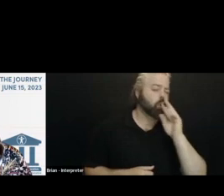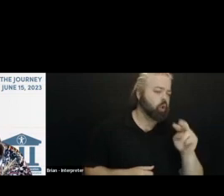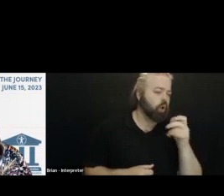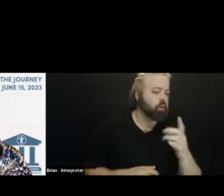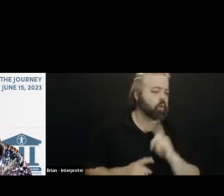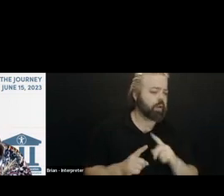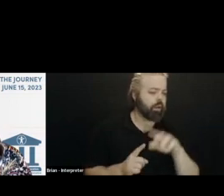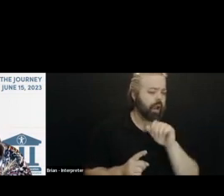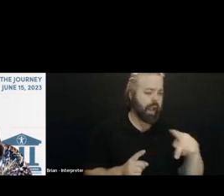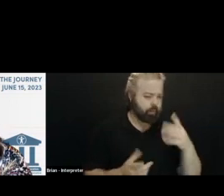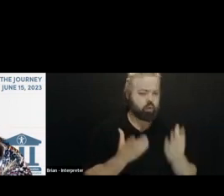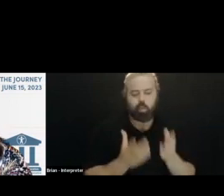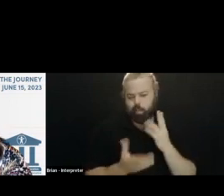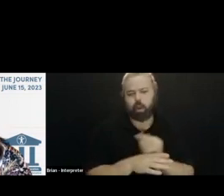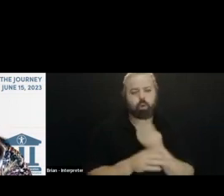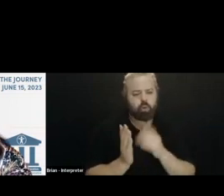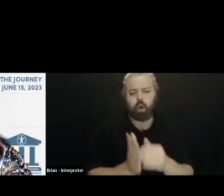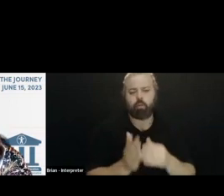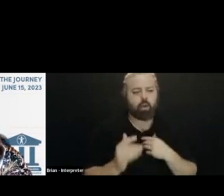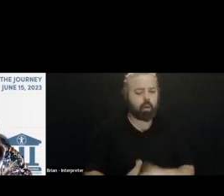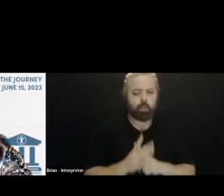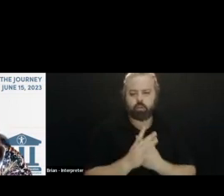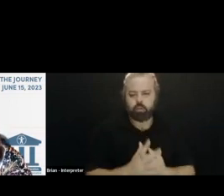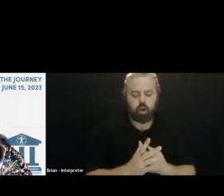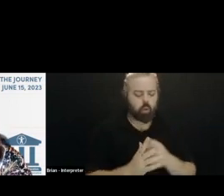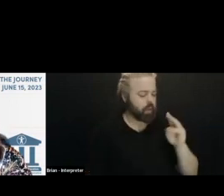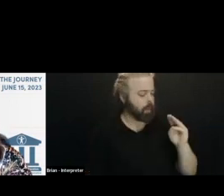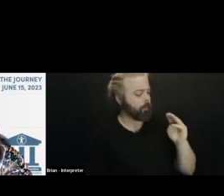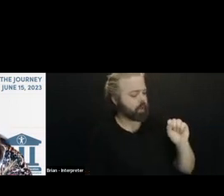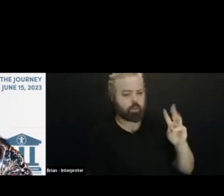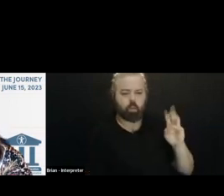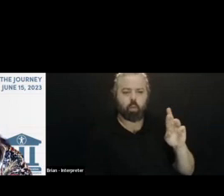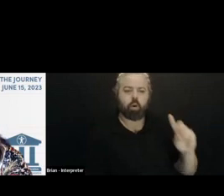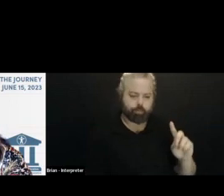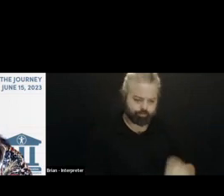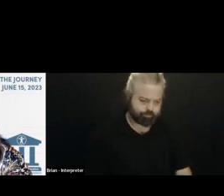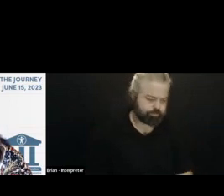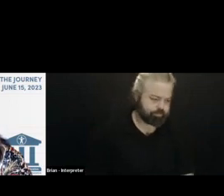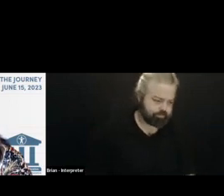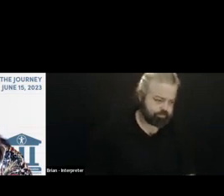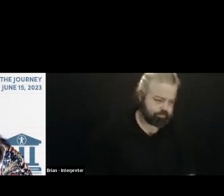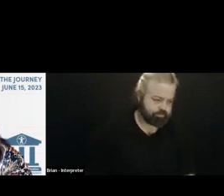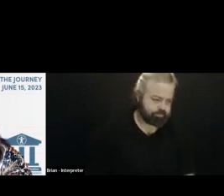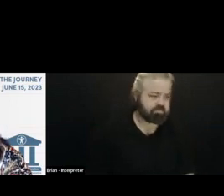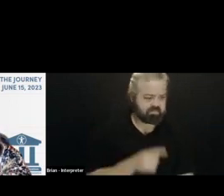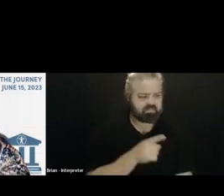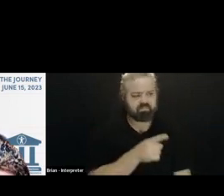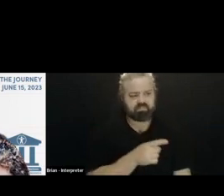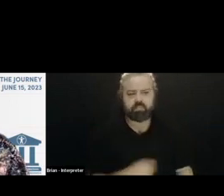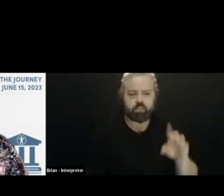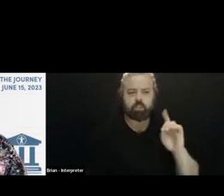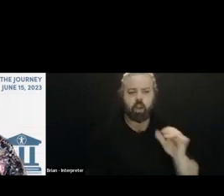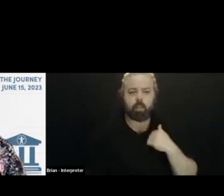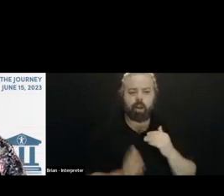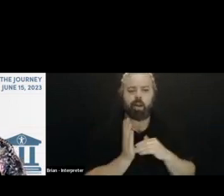might use a lot. I'm going to start off with Microsoft Word. This is a document that I use oftentimes in